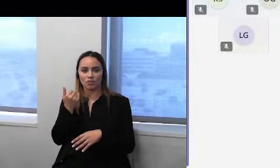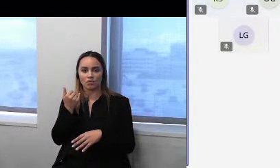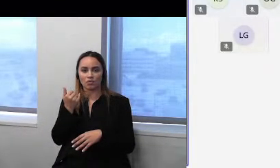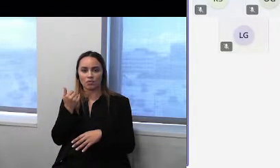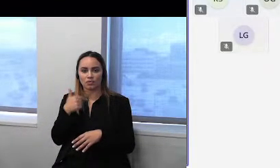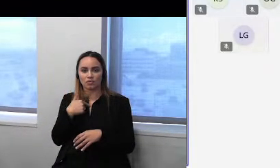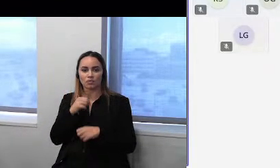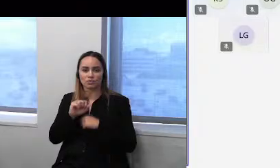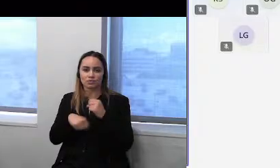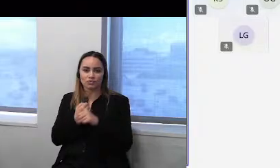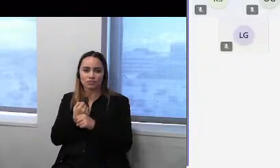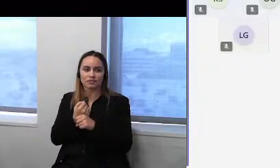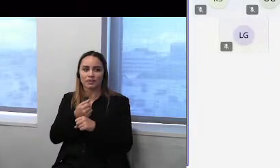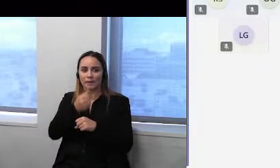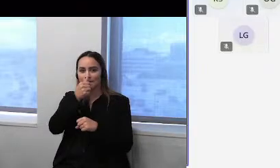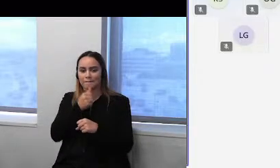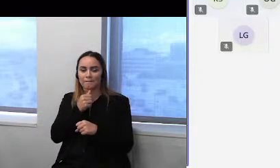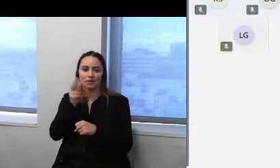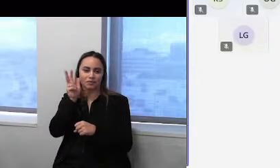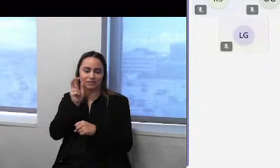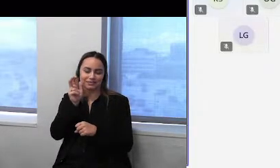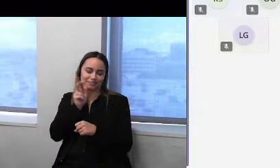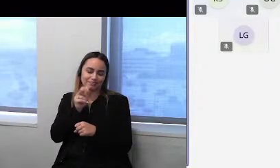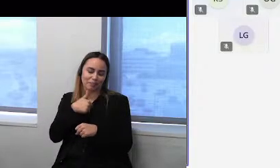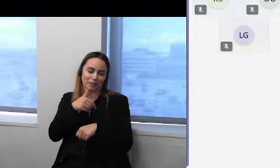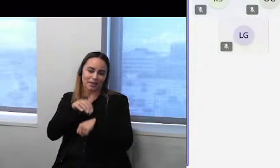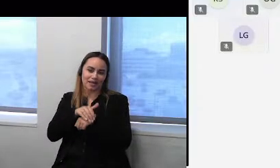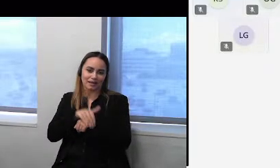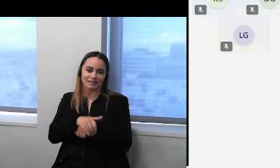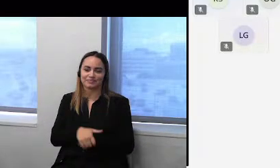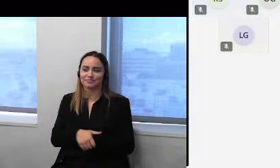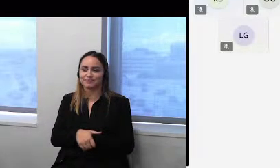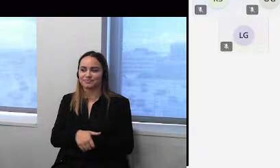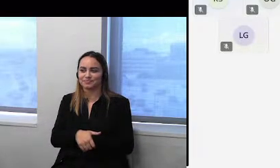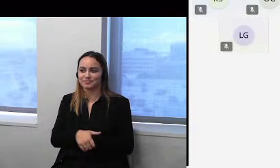my English. Okay.